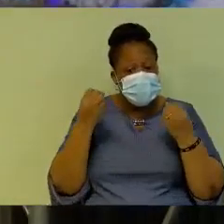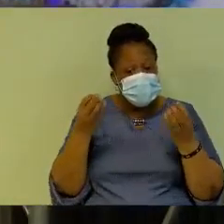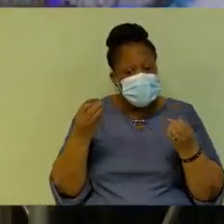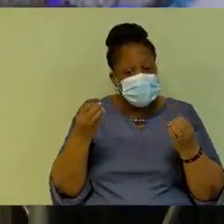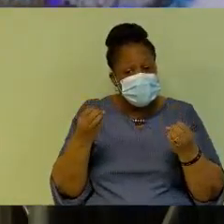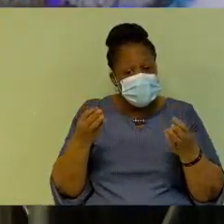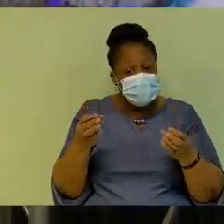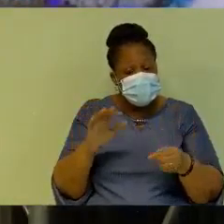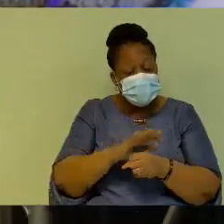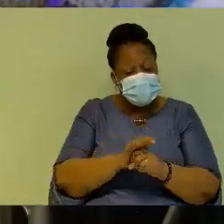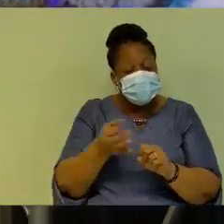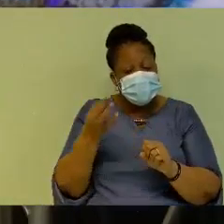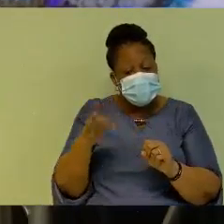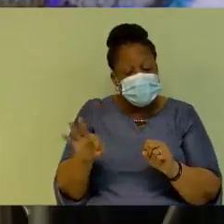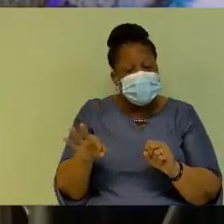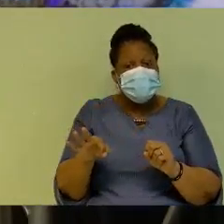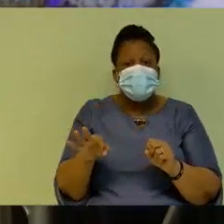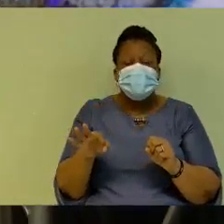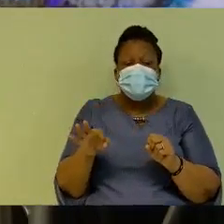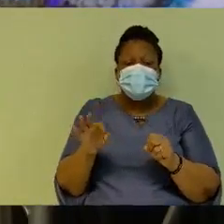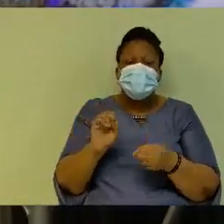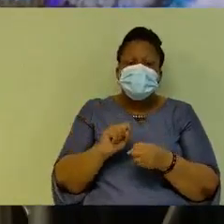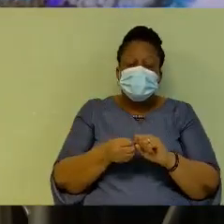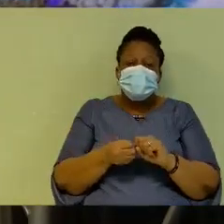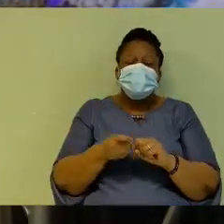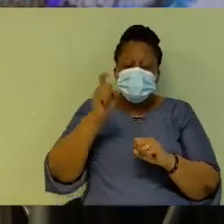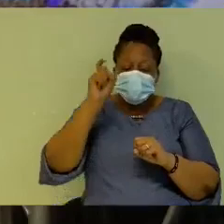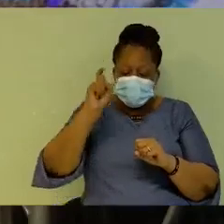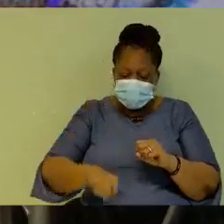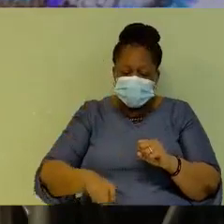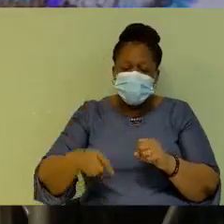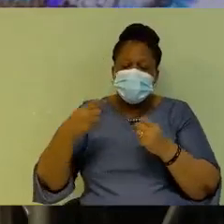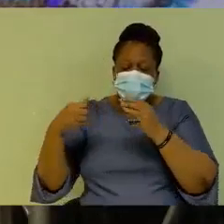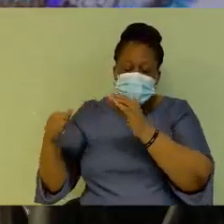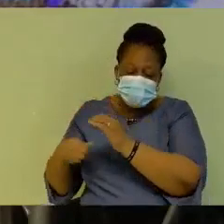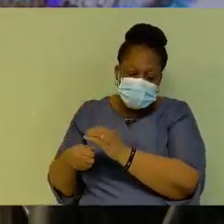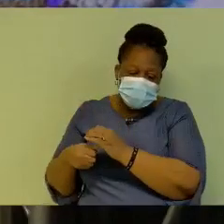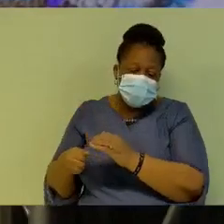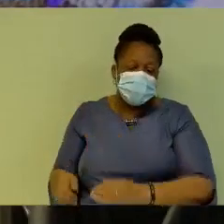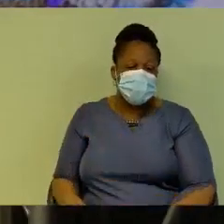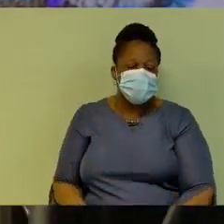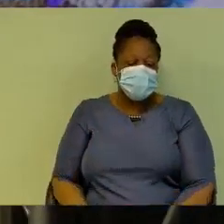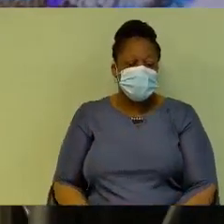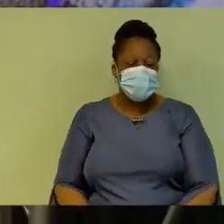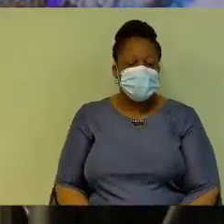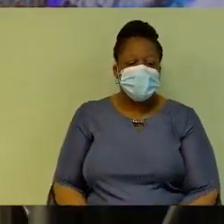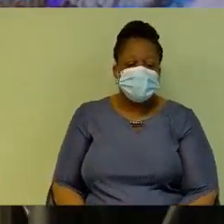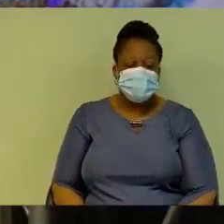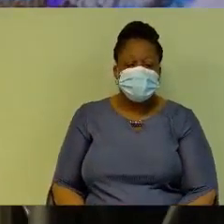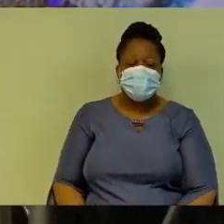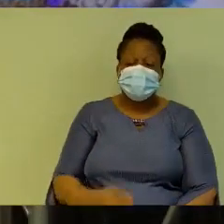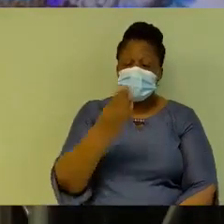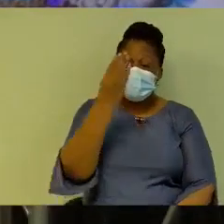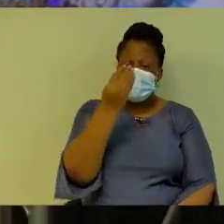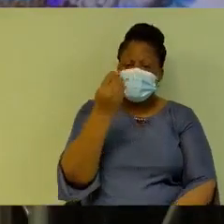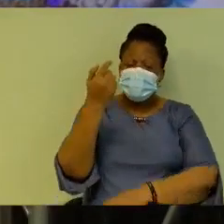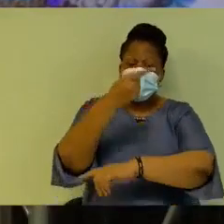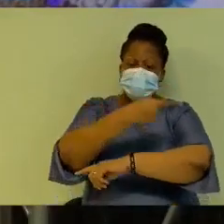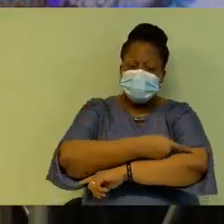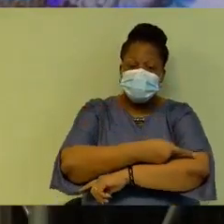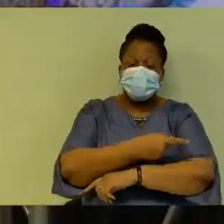worse than we are having it here. And so they had to complete 14 days, a minimum of